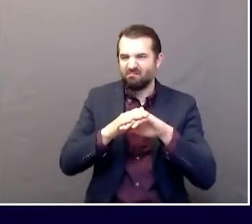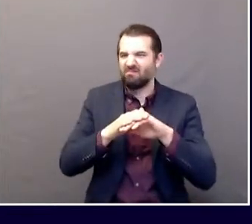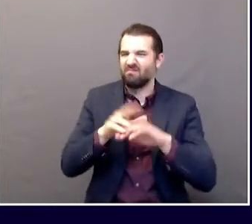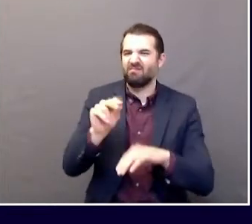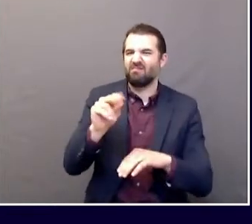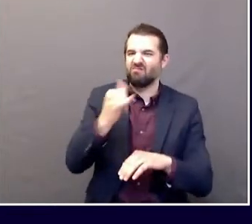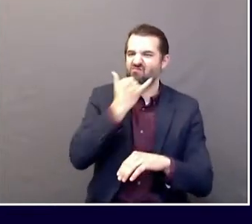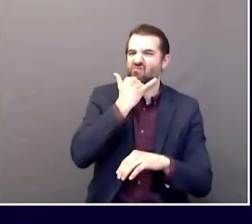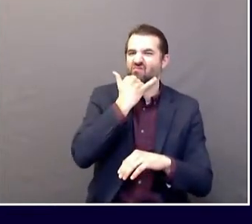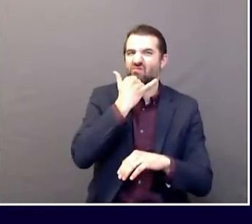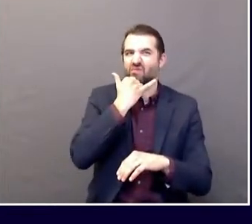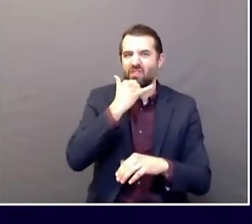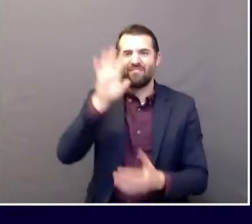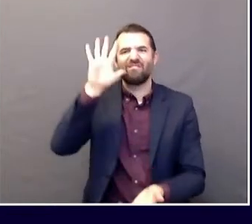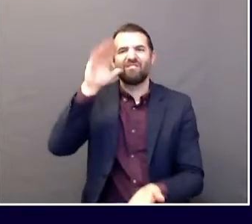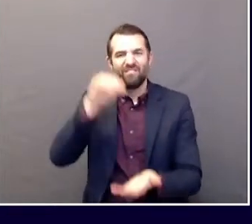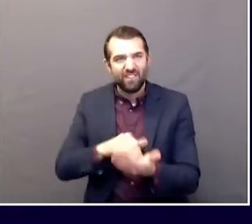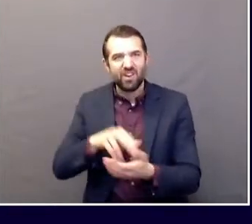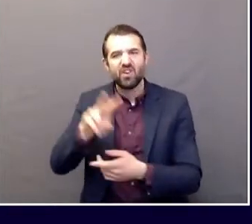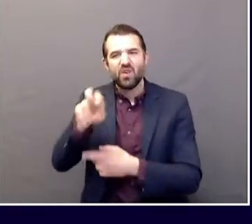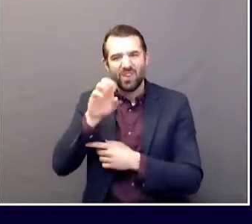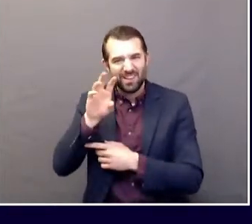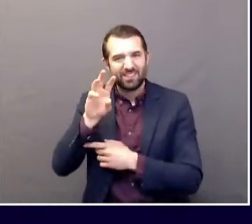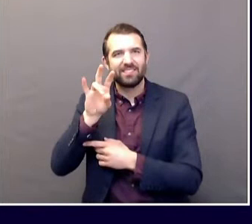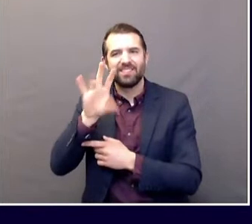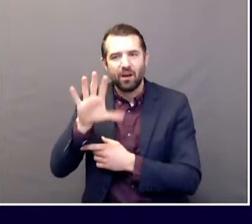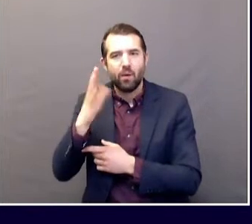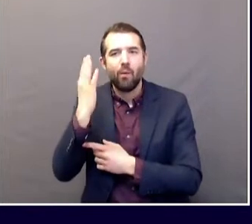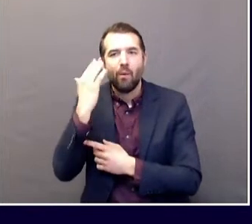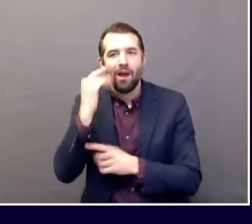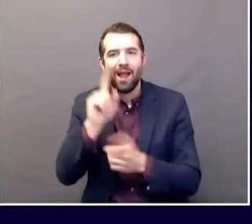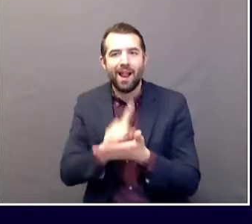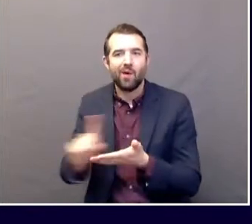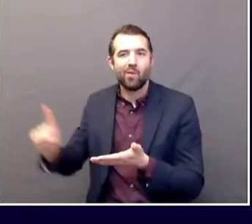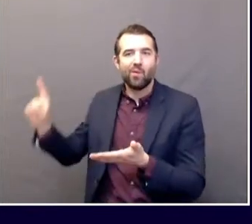5,265. If you compare the total number that we're getting next week,